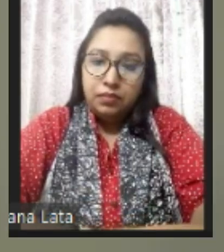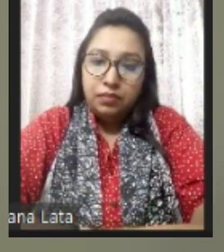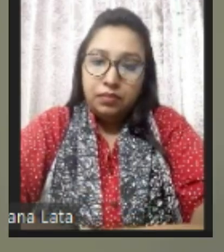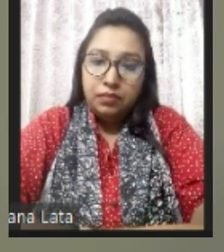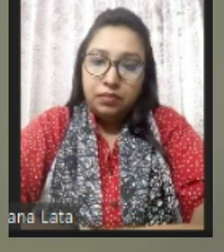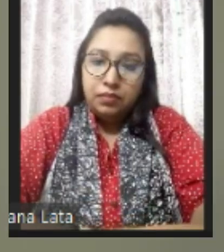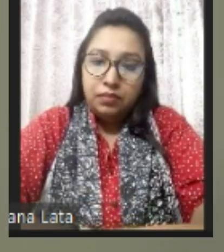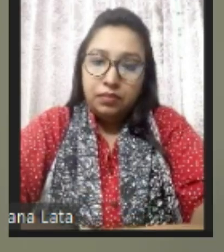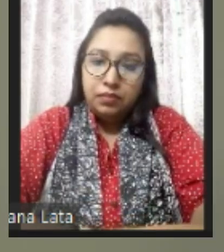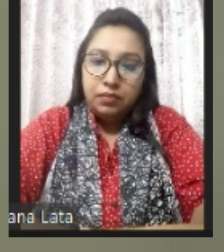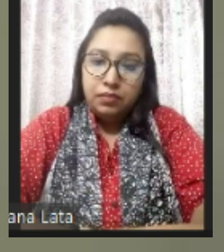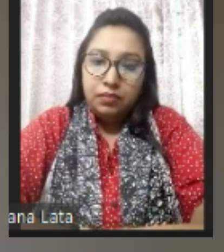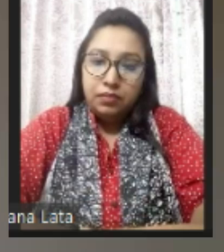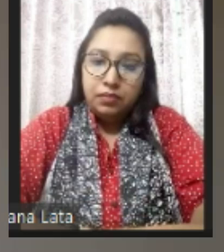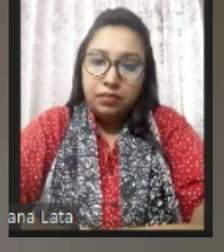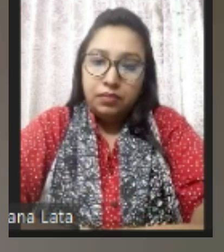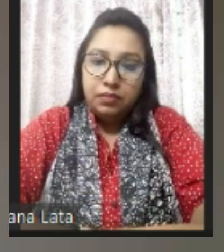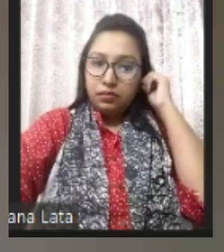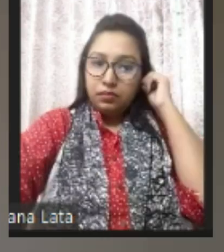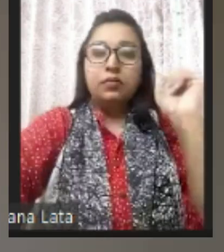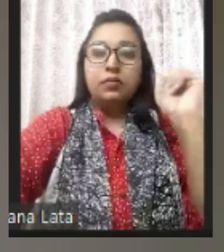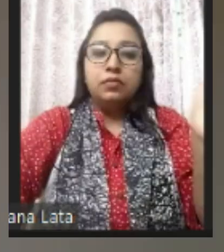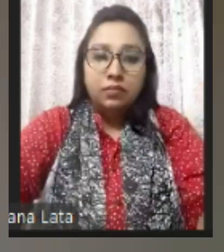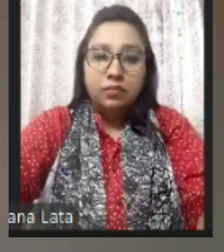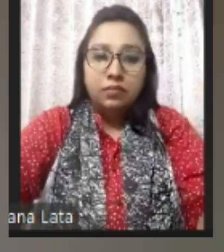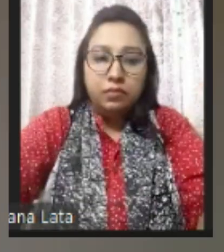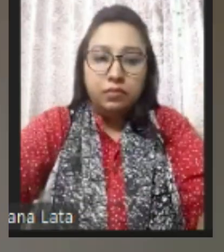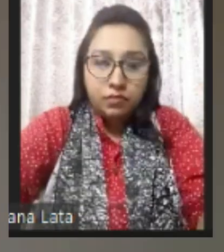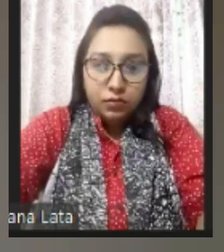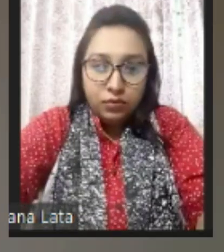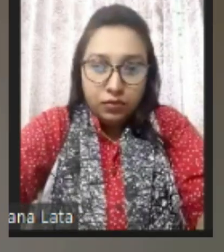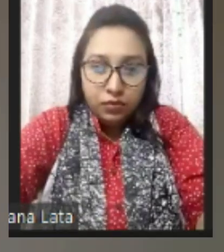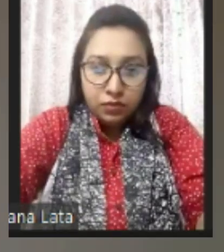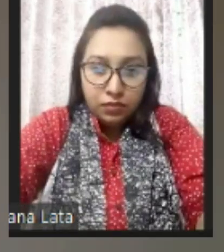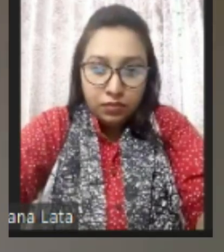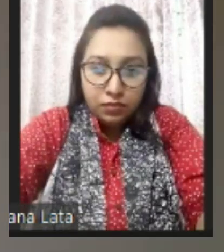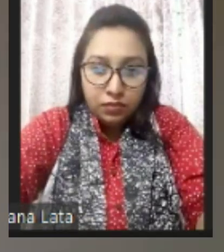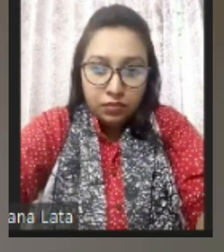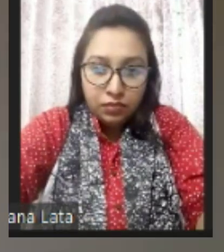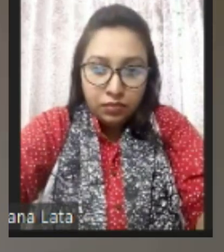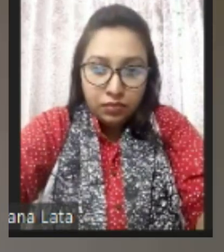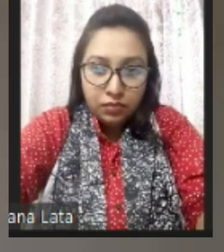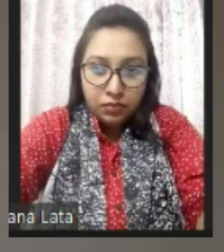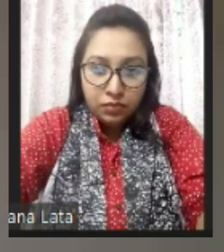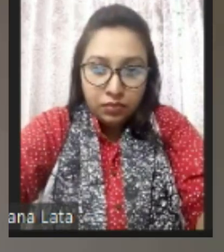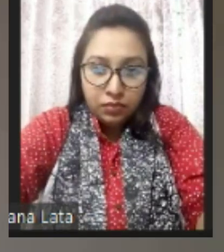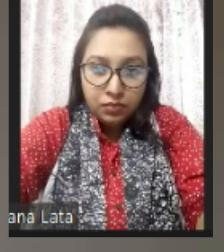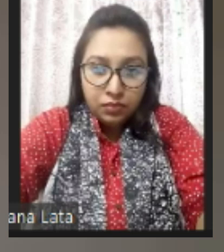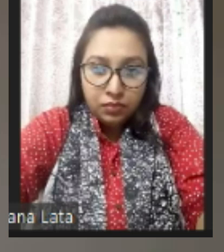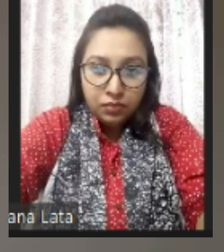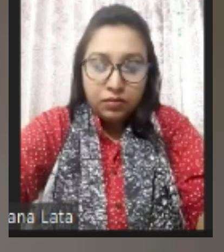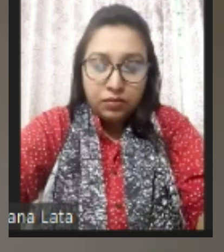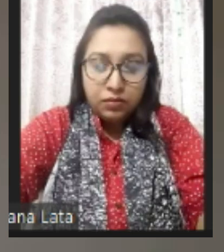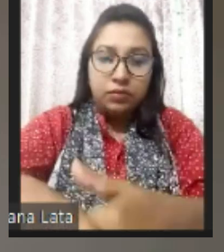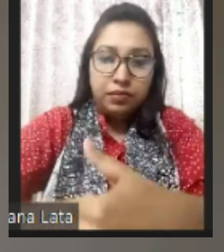that's the most important thing, rather than spending time. So what I'm speaking